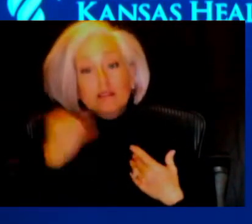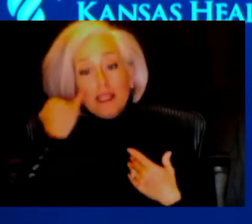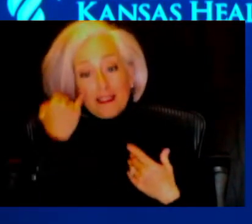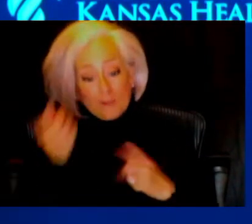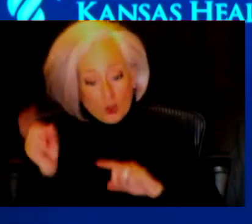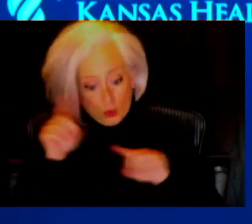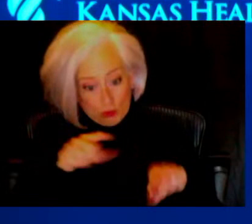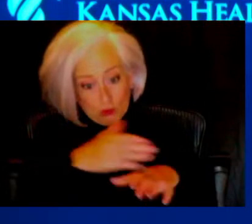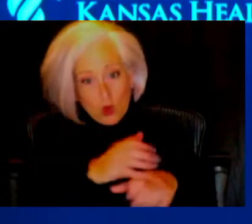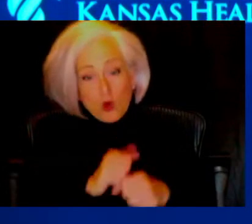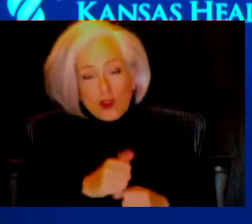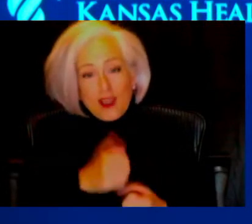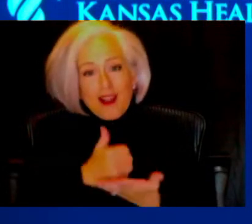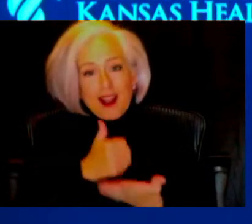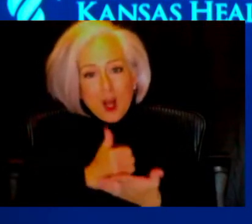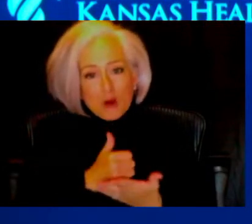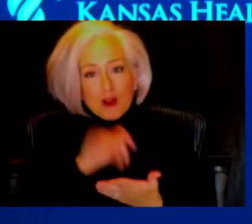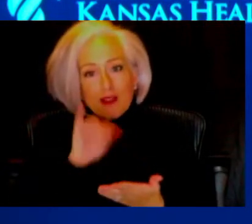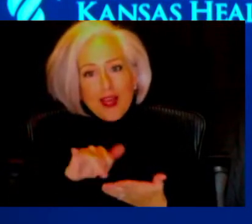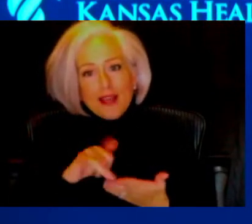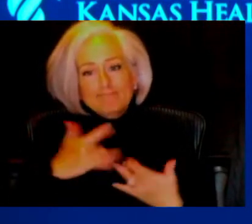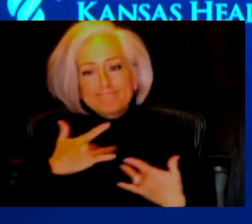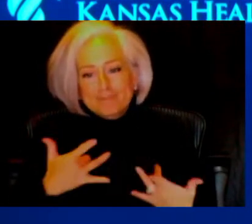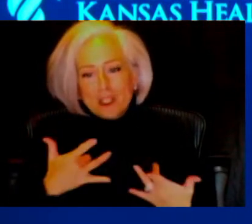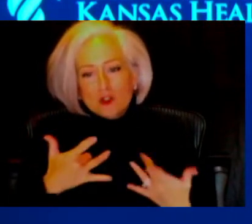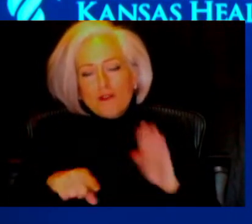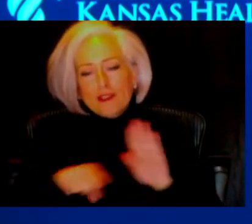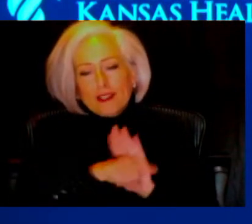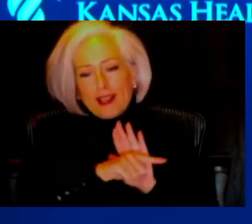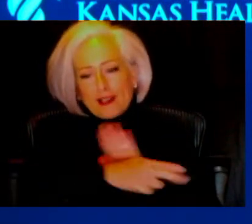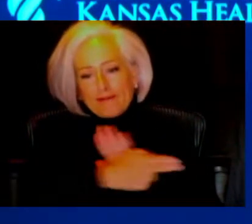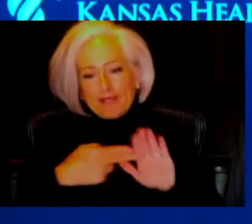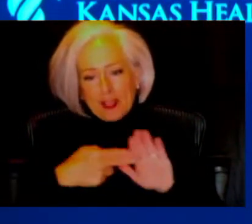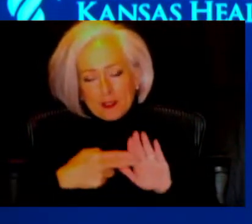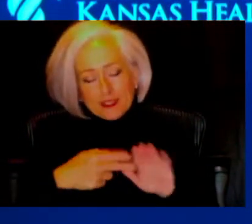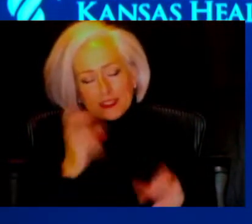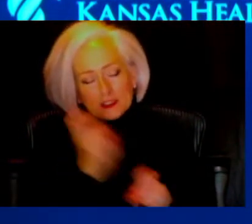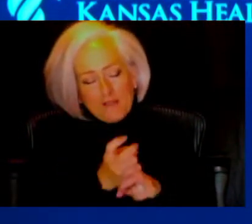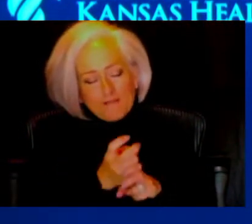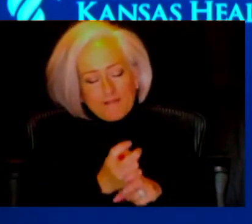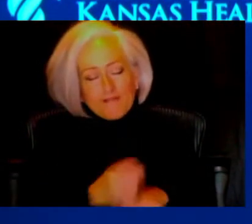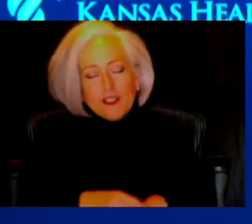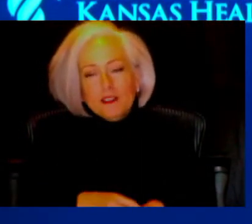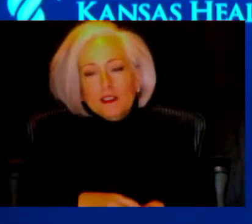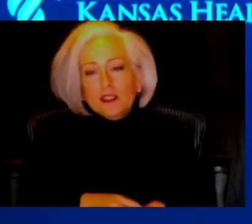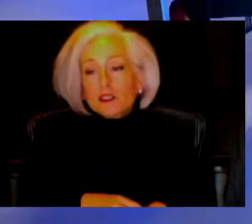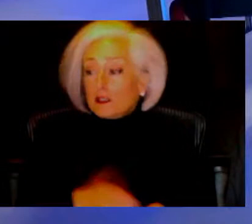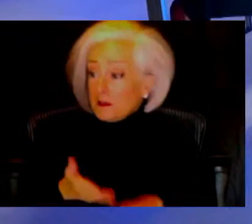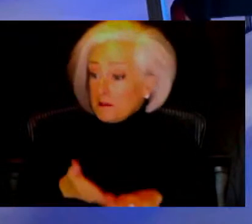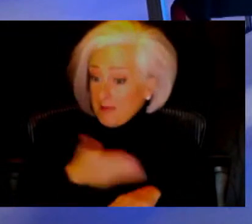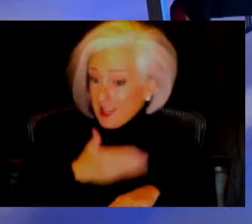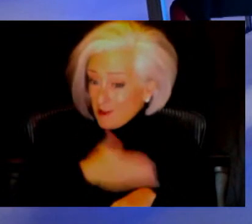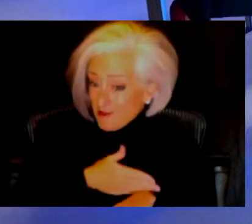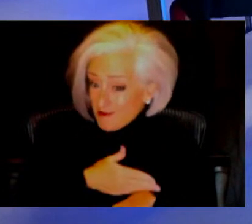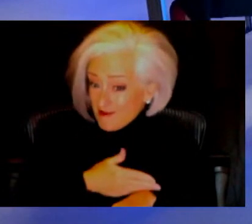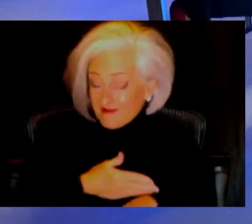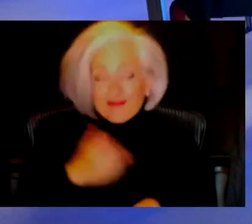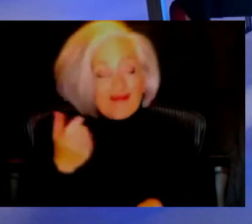those stigmas. And so it's tough. It's tough, but are we getting better though? I think we're getting better. I think we're getting better. I do.